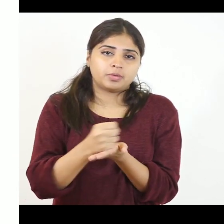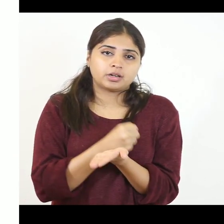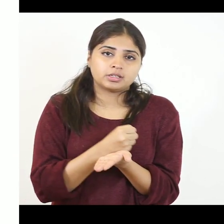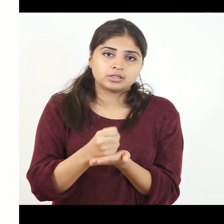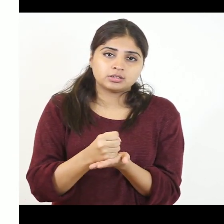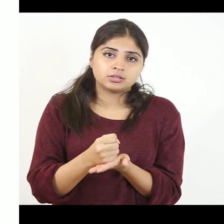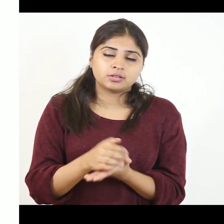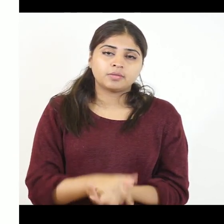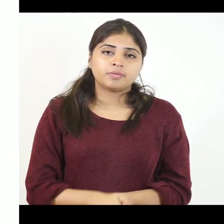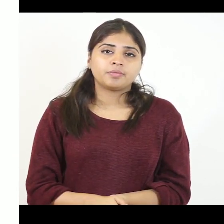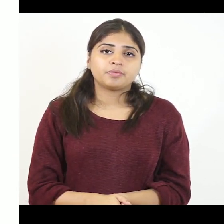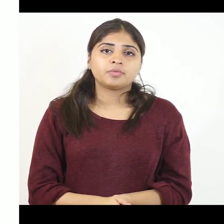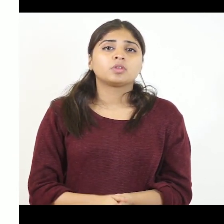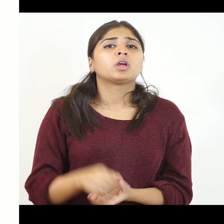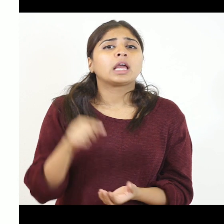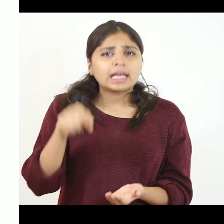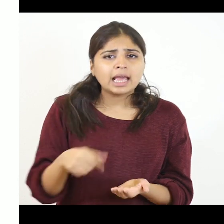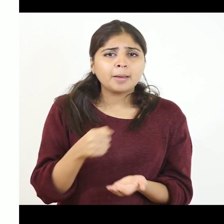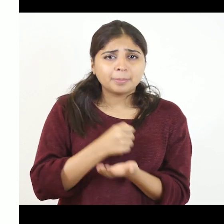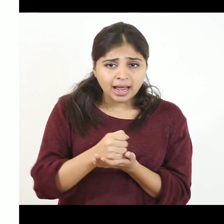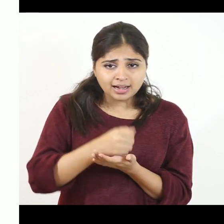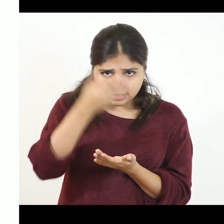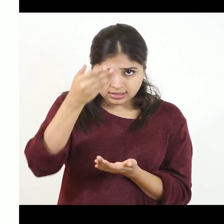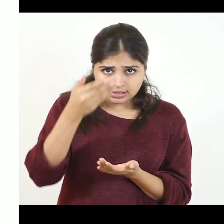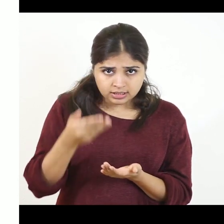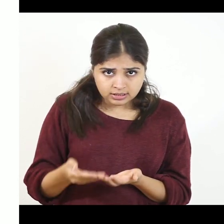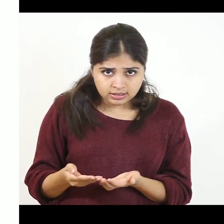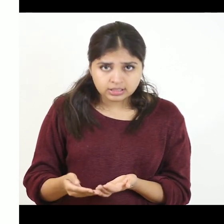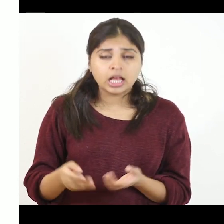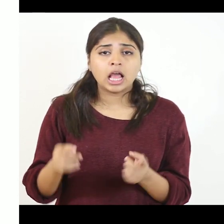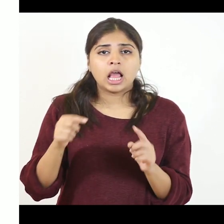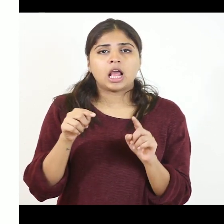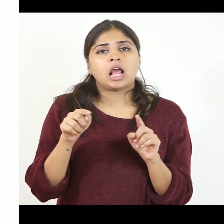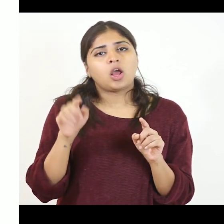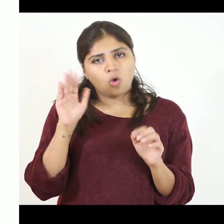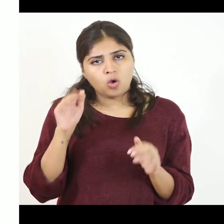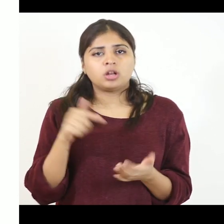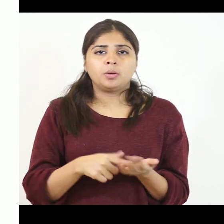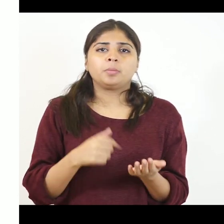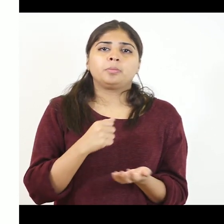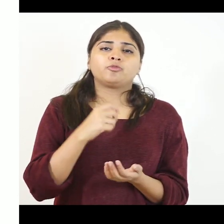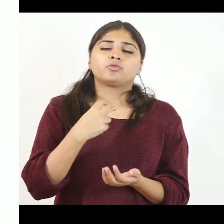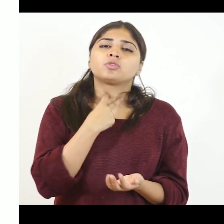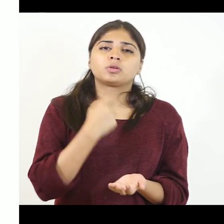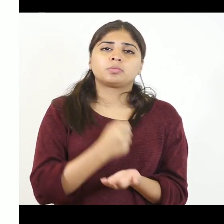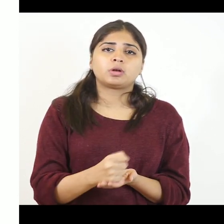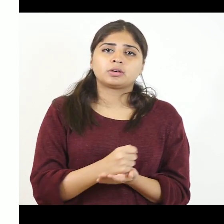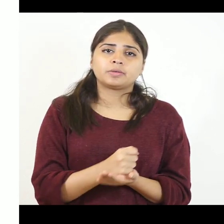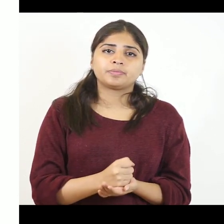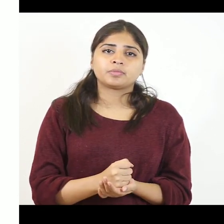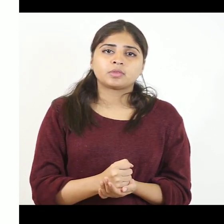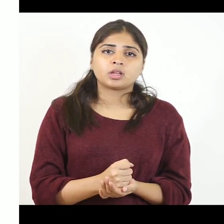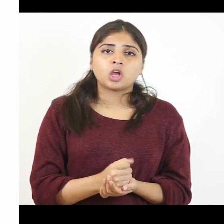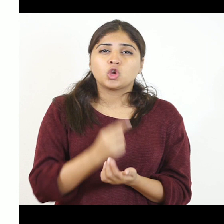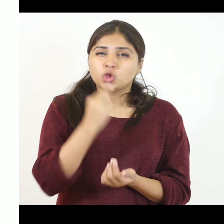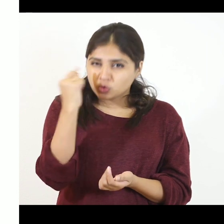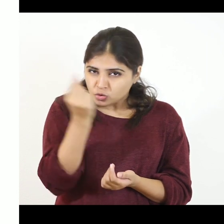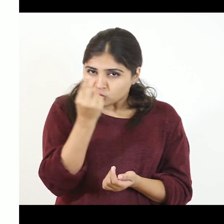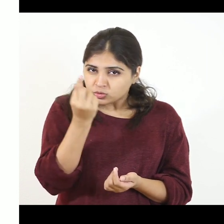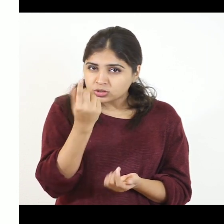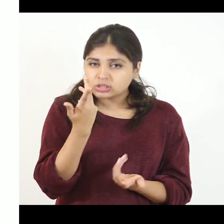Fraudulent practice. The following practices are defined as fraudulent practices: